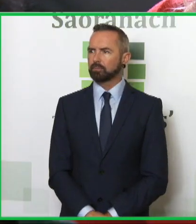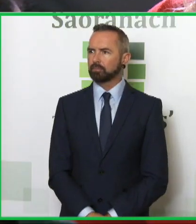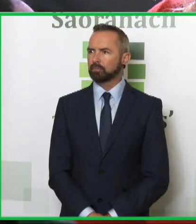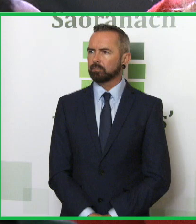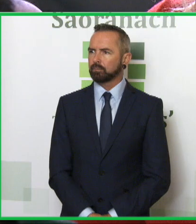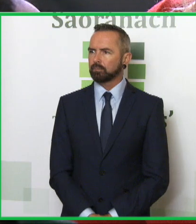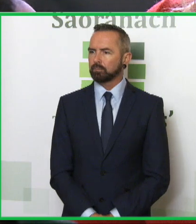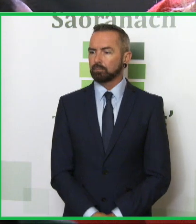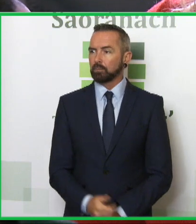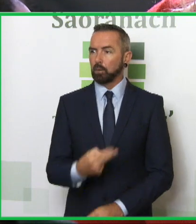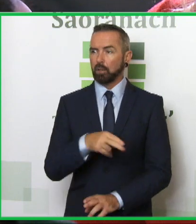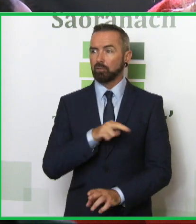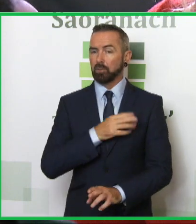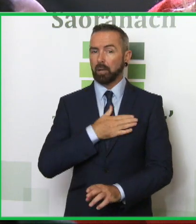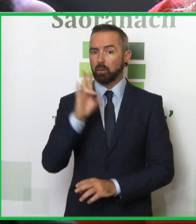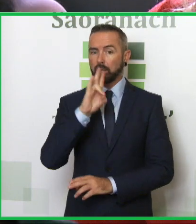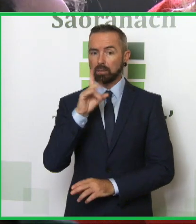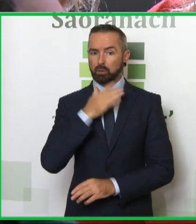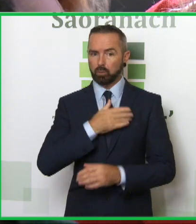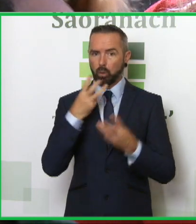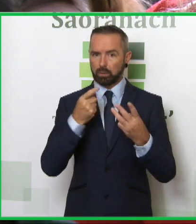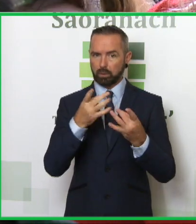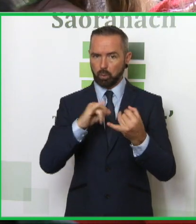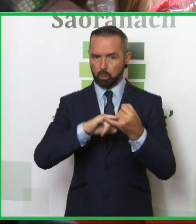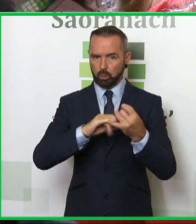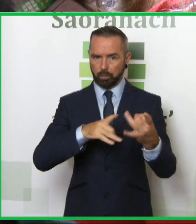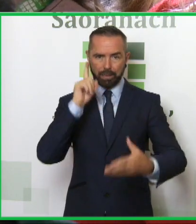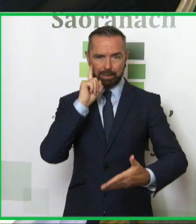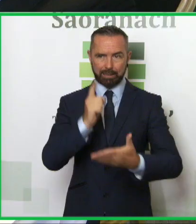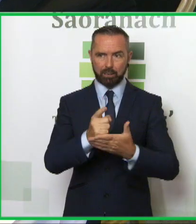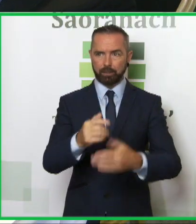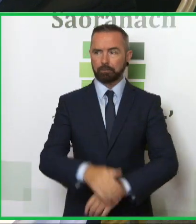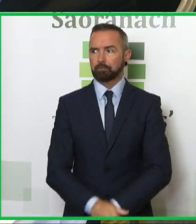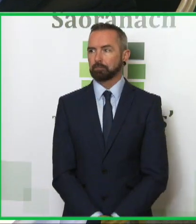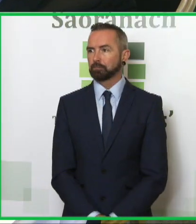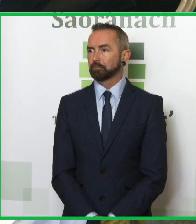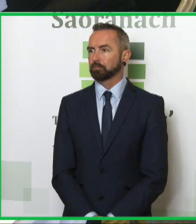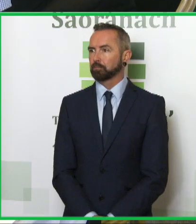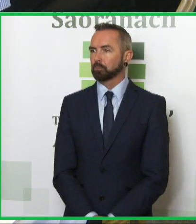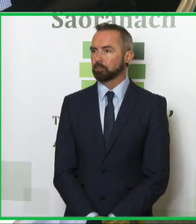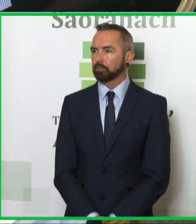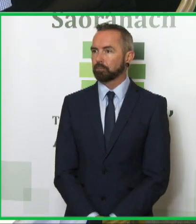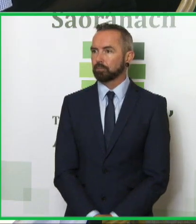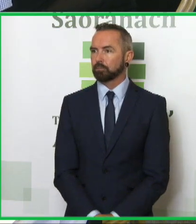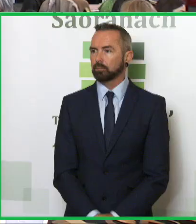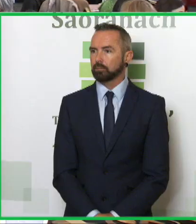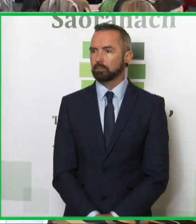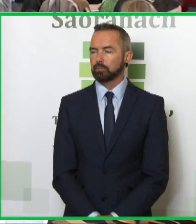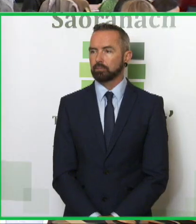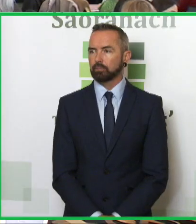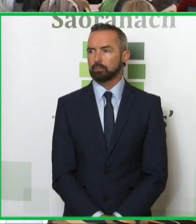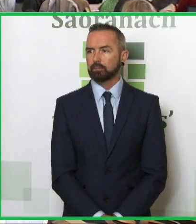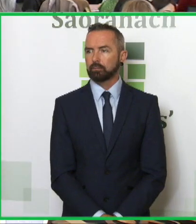but I just wanted to know who made the decision. Yeah. Thank you. Okay, thanks. Okay, Zin, one more time, please.